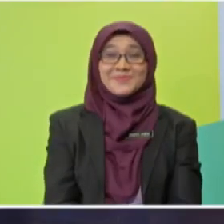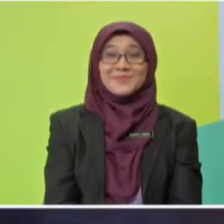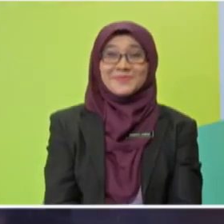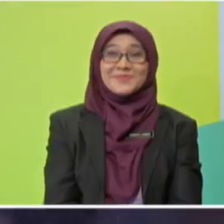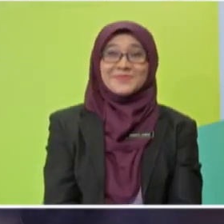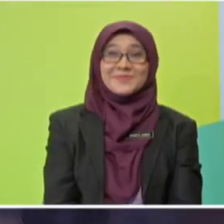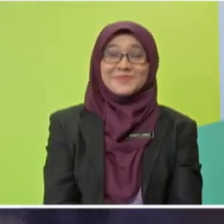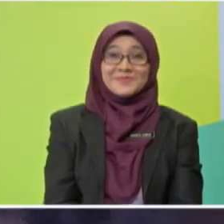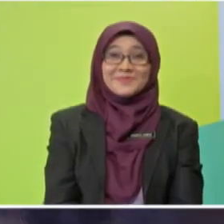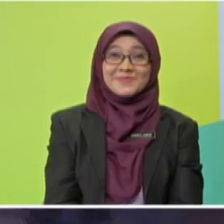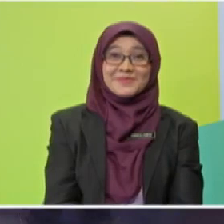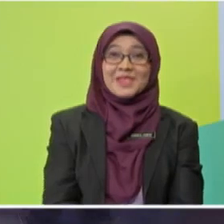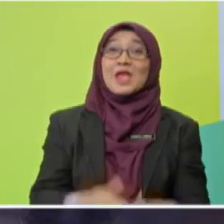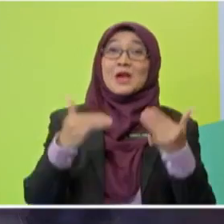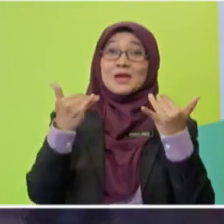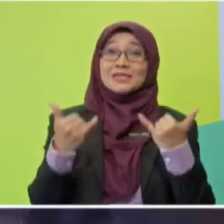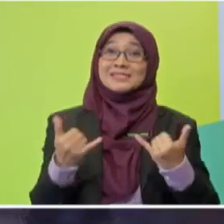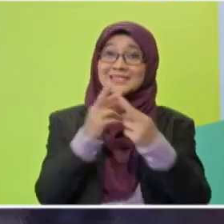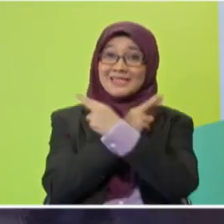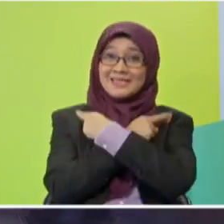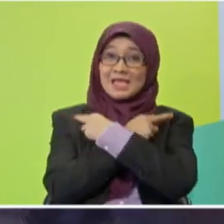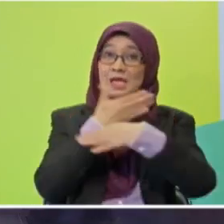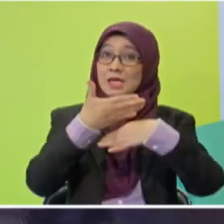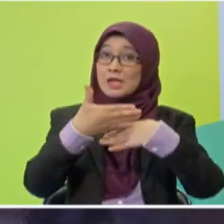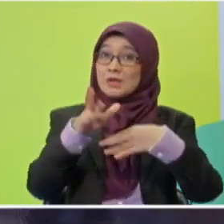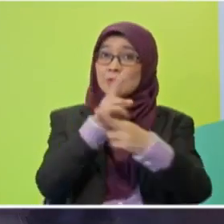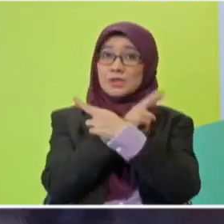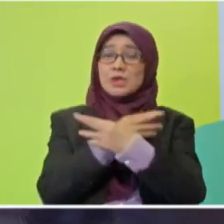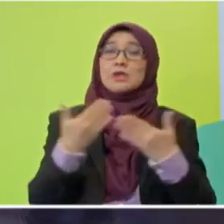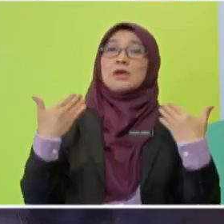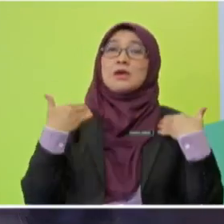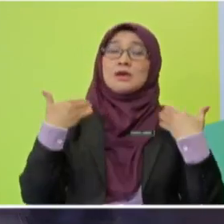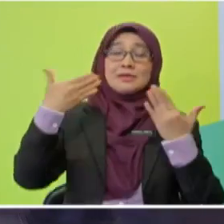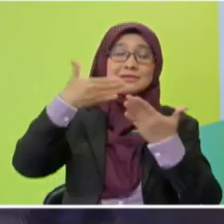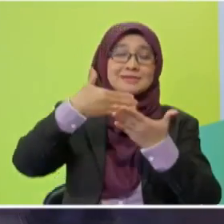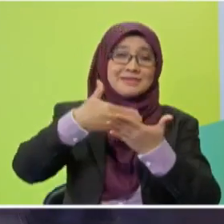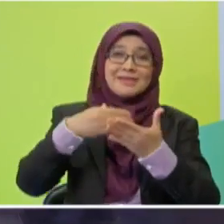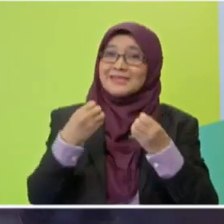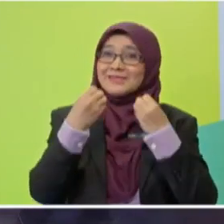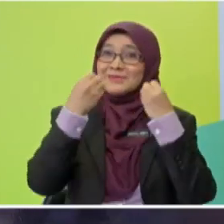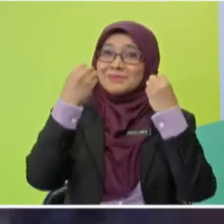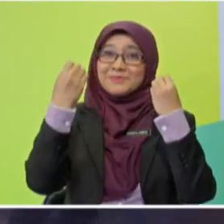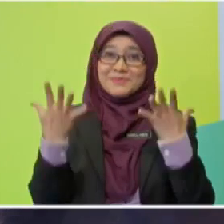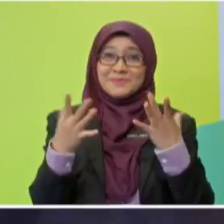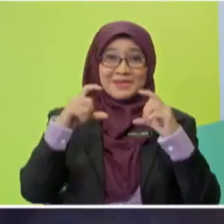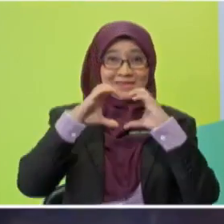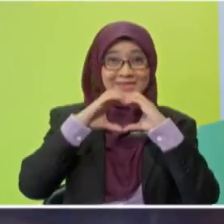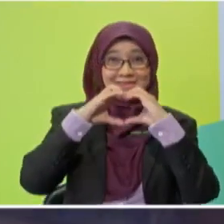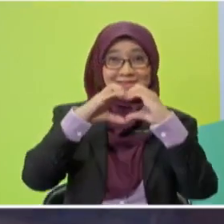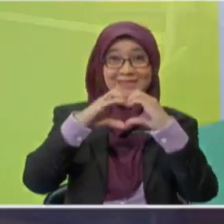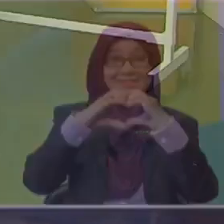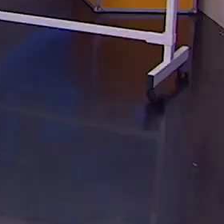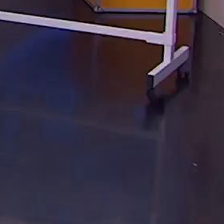okay? We're going to take a short break. After the break, of course, we have more hearts to share with you. Please stay tuned with us on DidikTV